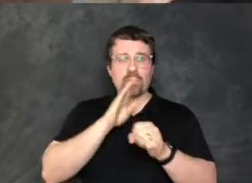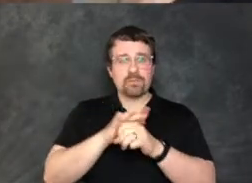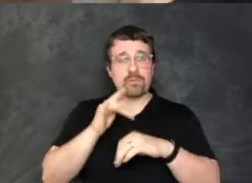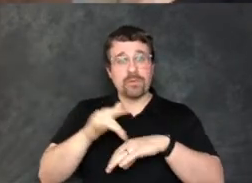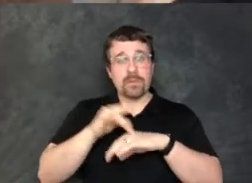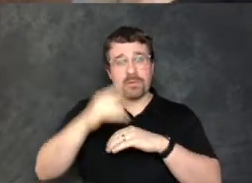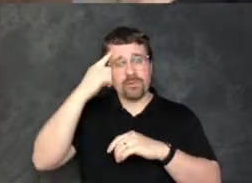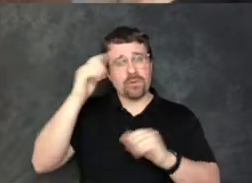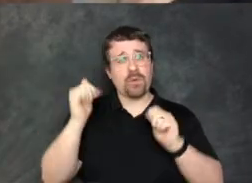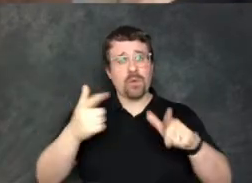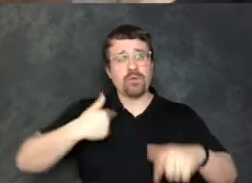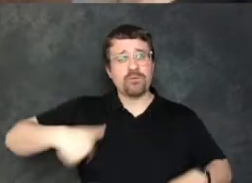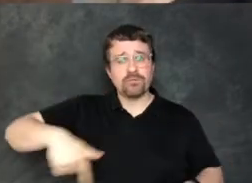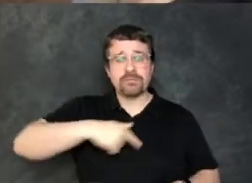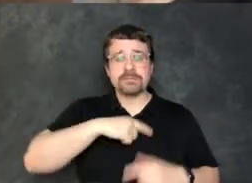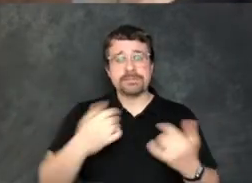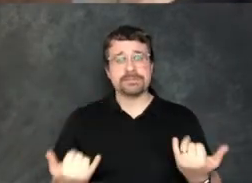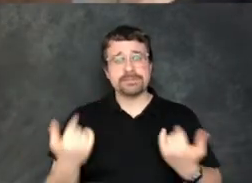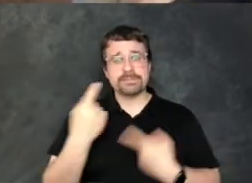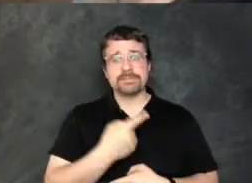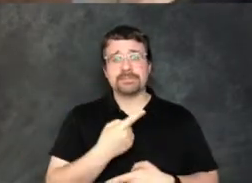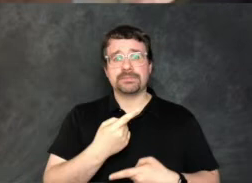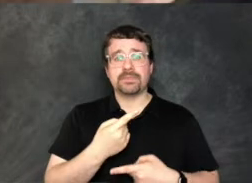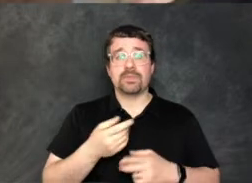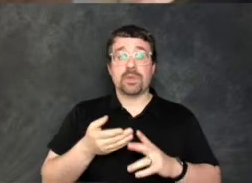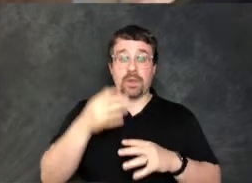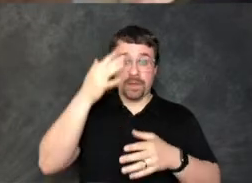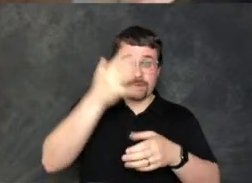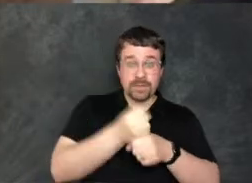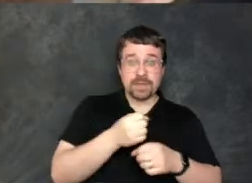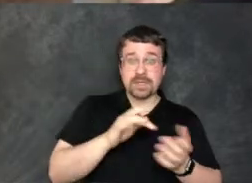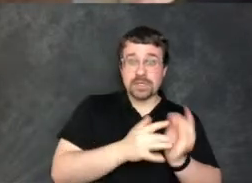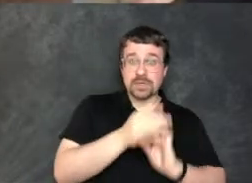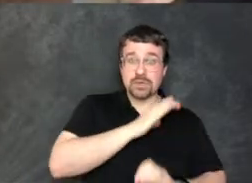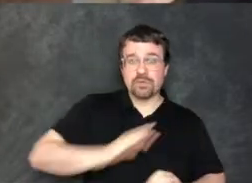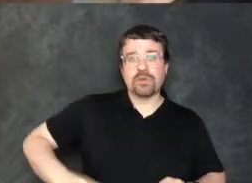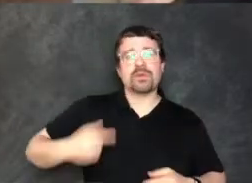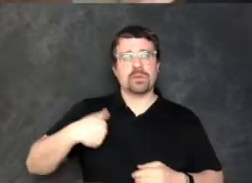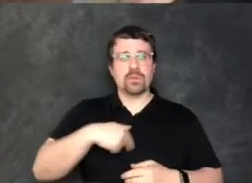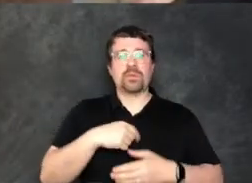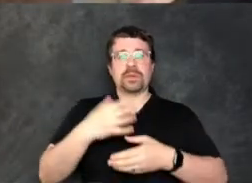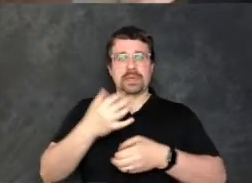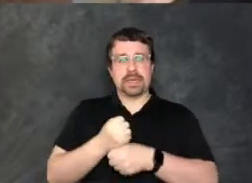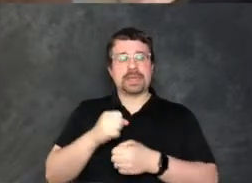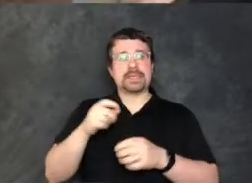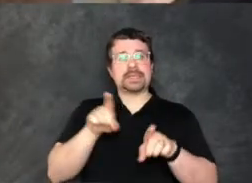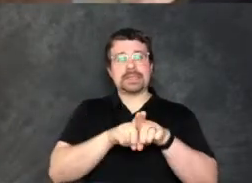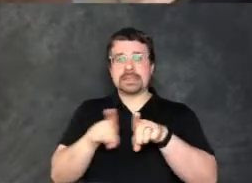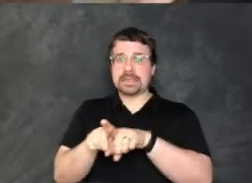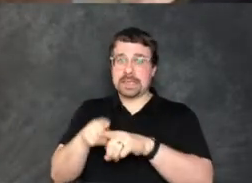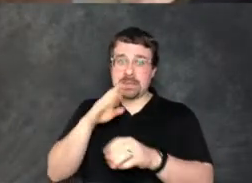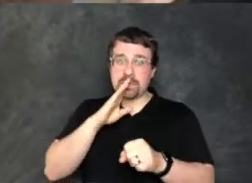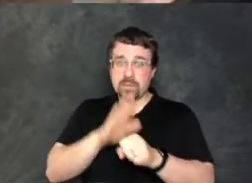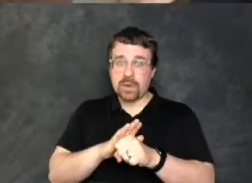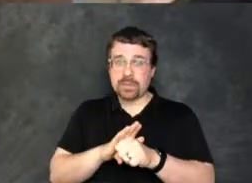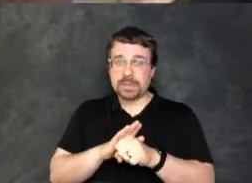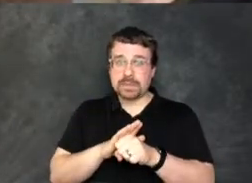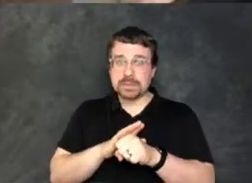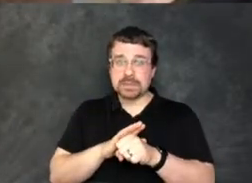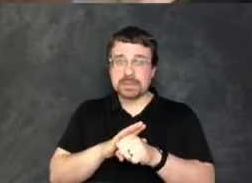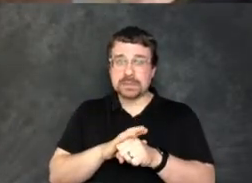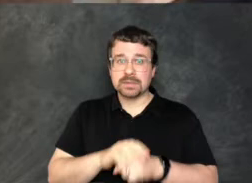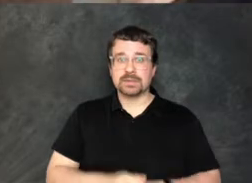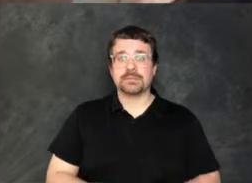that this same promise is available for all of us today. Through our faith in Jesus Christ, we receive the